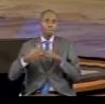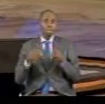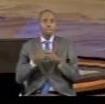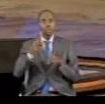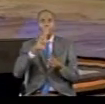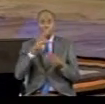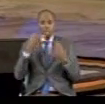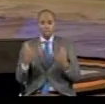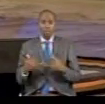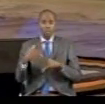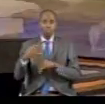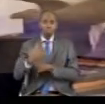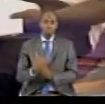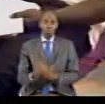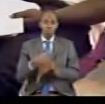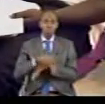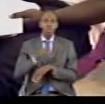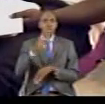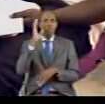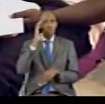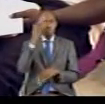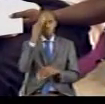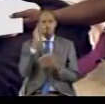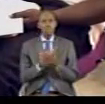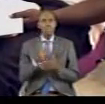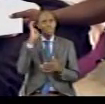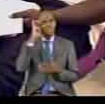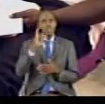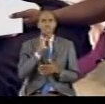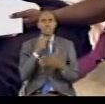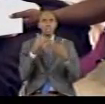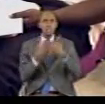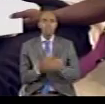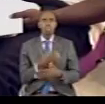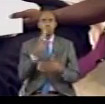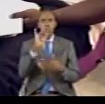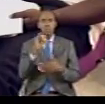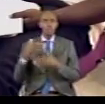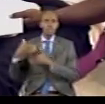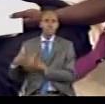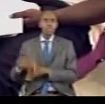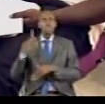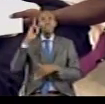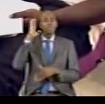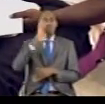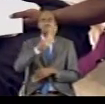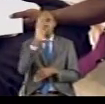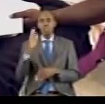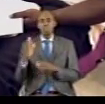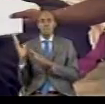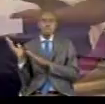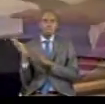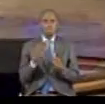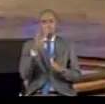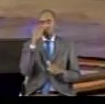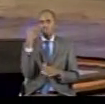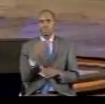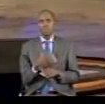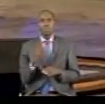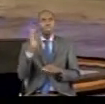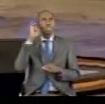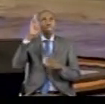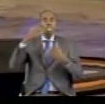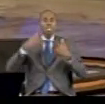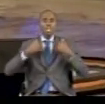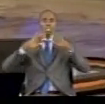will know he's there by your side. He will never leave you. He will never forsake you. And he has given you his name. And